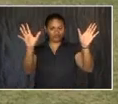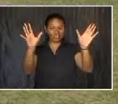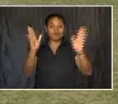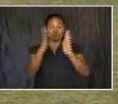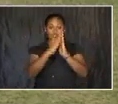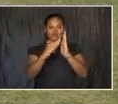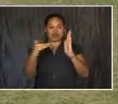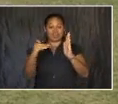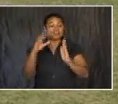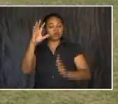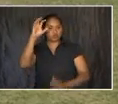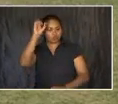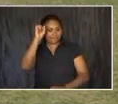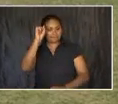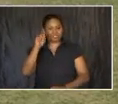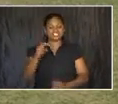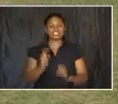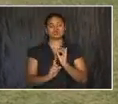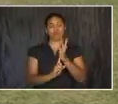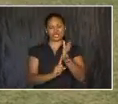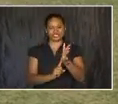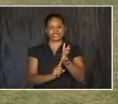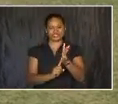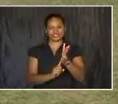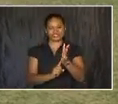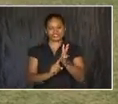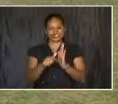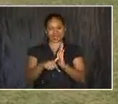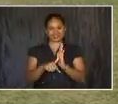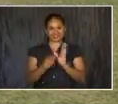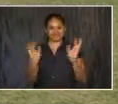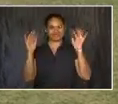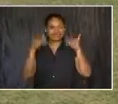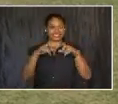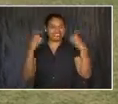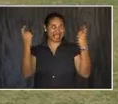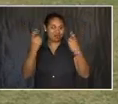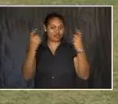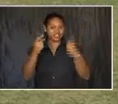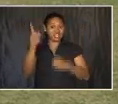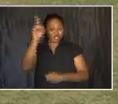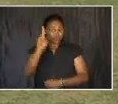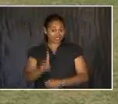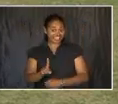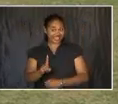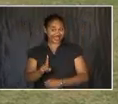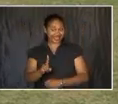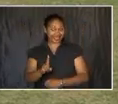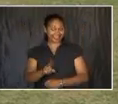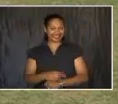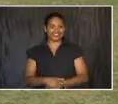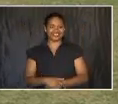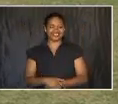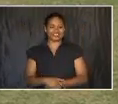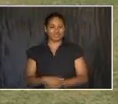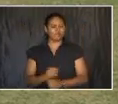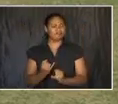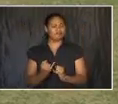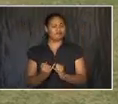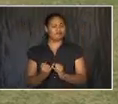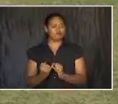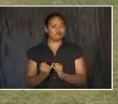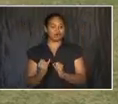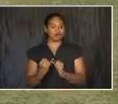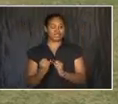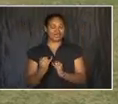an auspicious occasion historically. And today will be nonetheless the Fiji